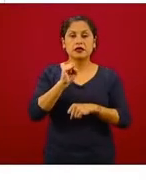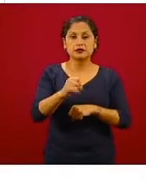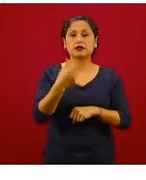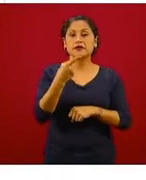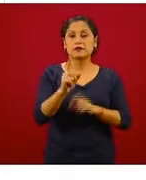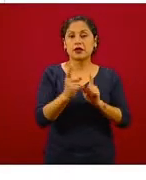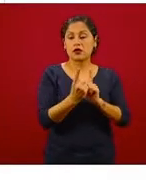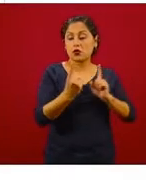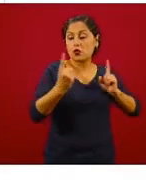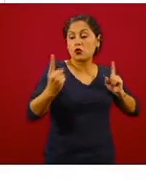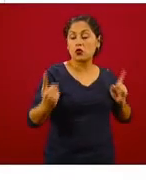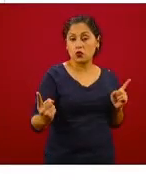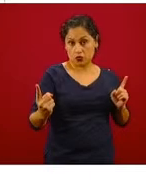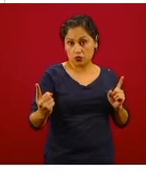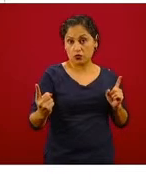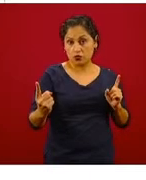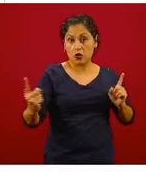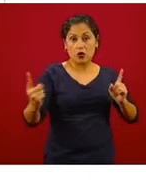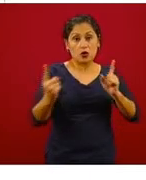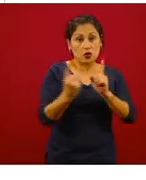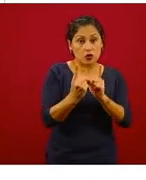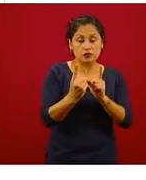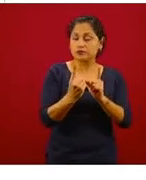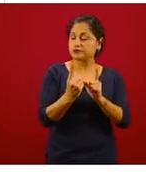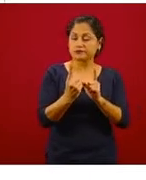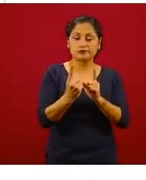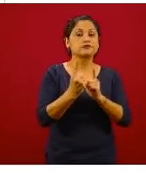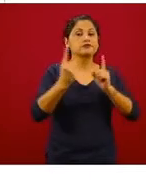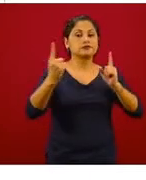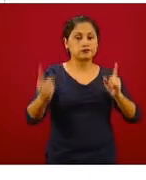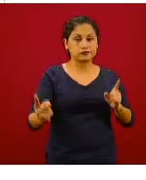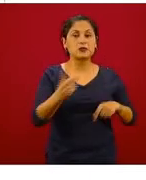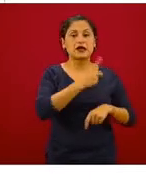that we don't want anybody to be less than